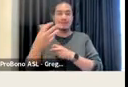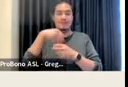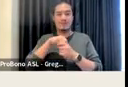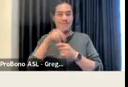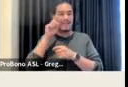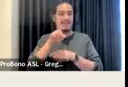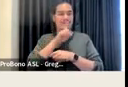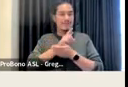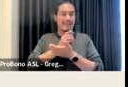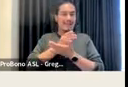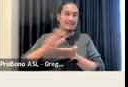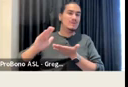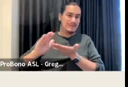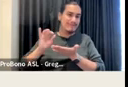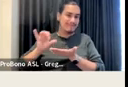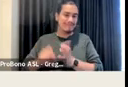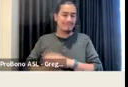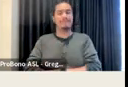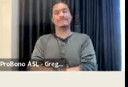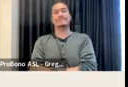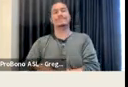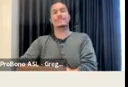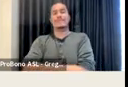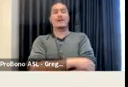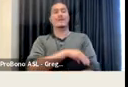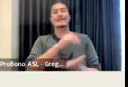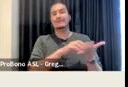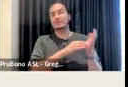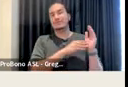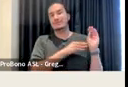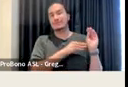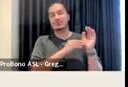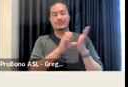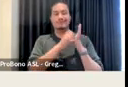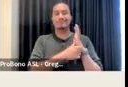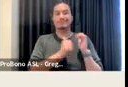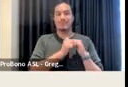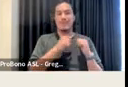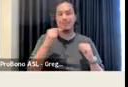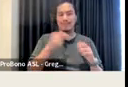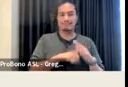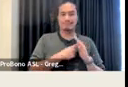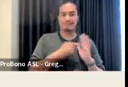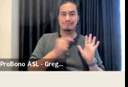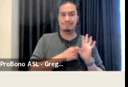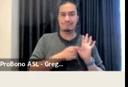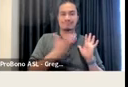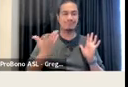incredibly exclusive. So just front-loading with this, again, this used to be deeper in, but this became the main event.